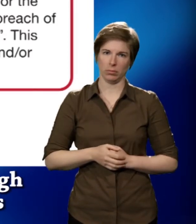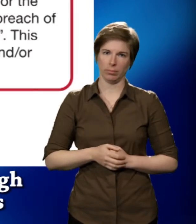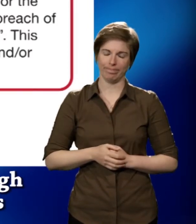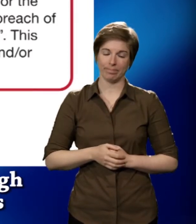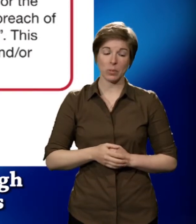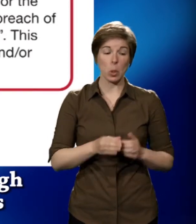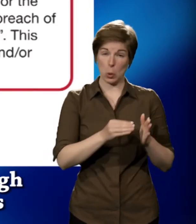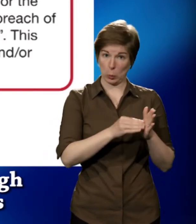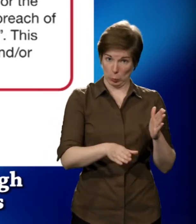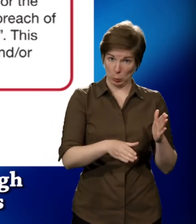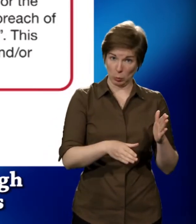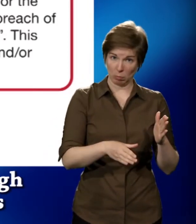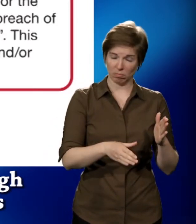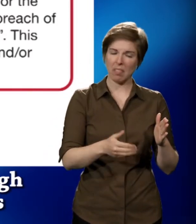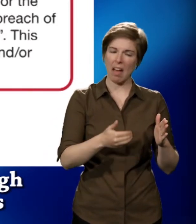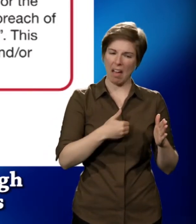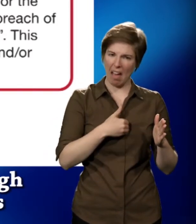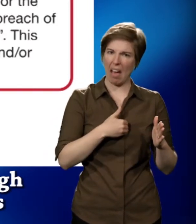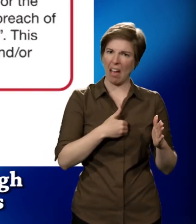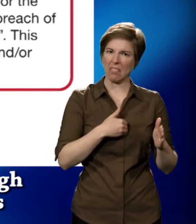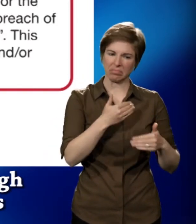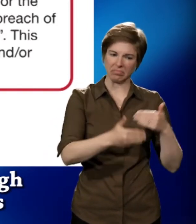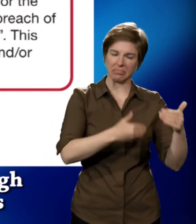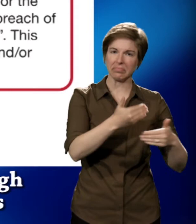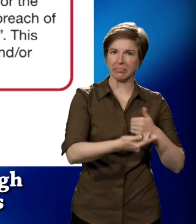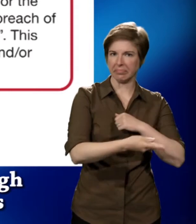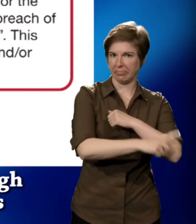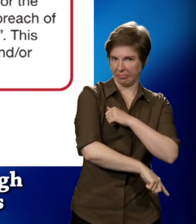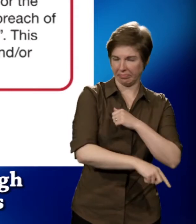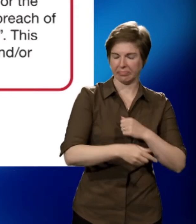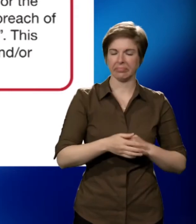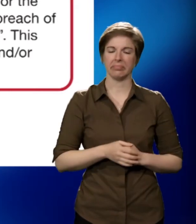through the student